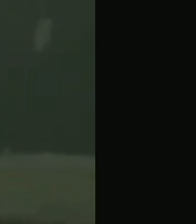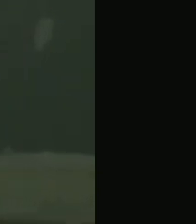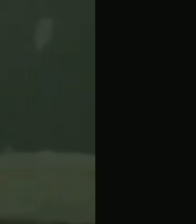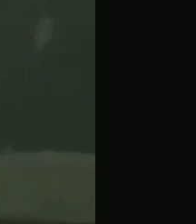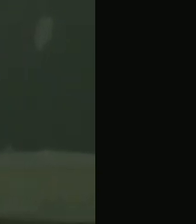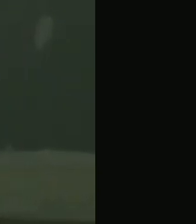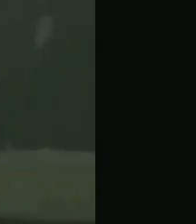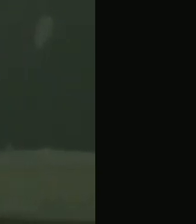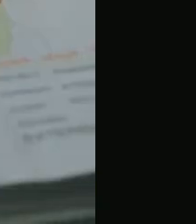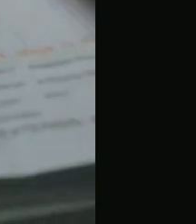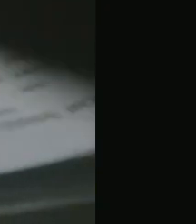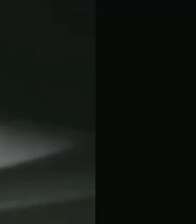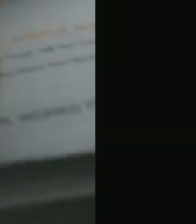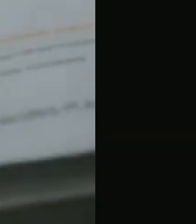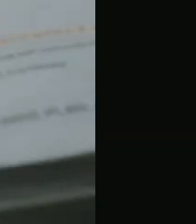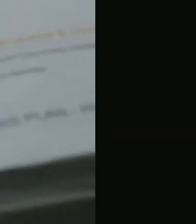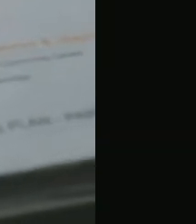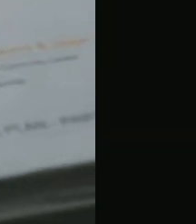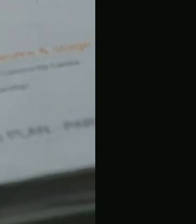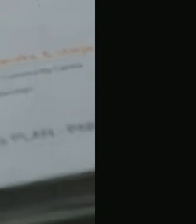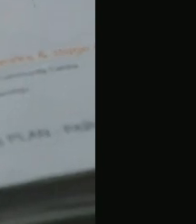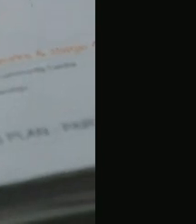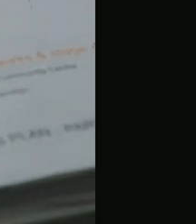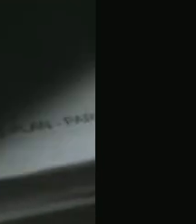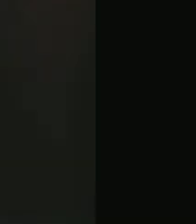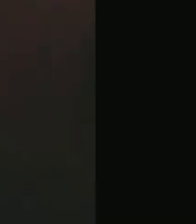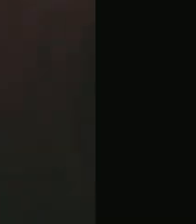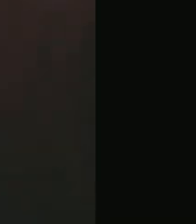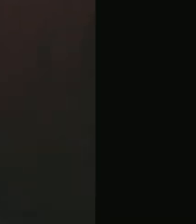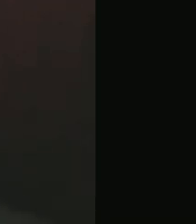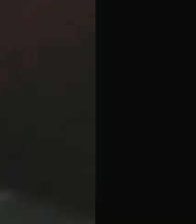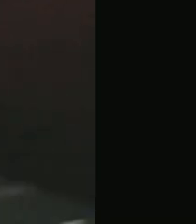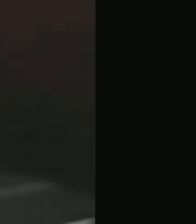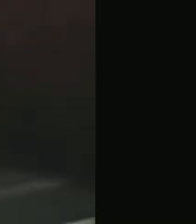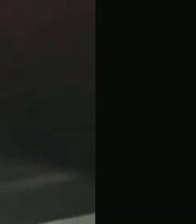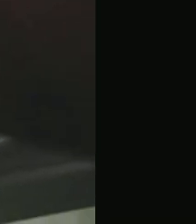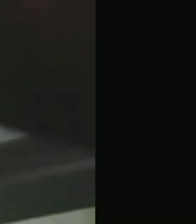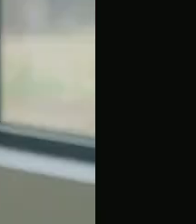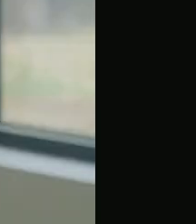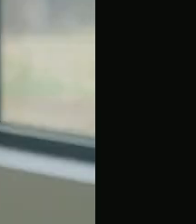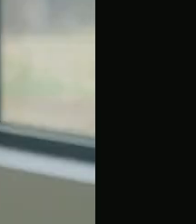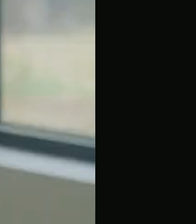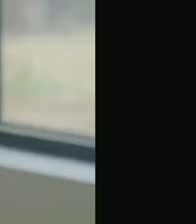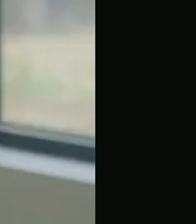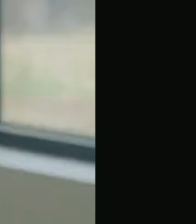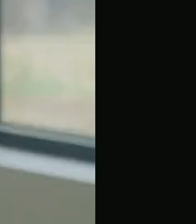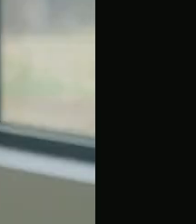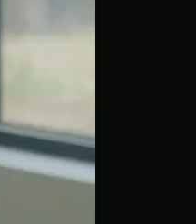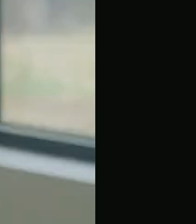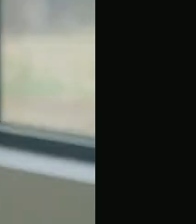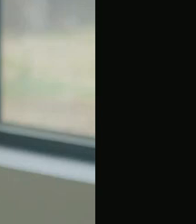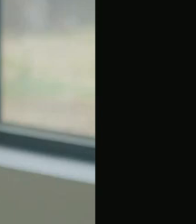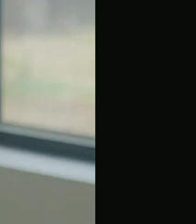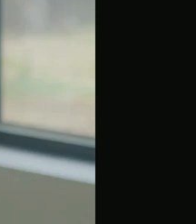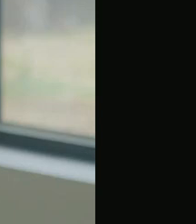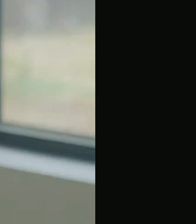the infamy that it brought to Bendigo, what we saw as a result of this and the silver lining in all of this was how